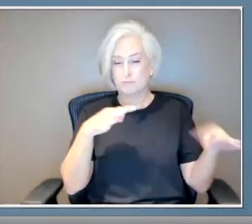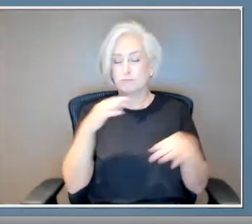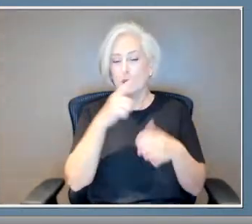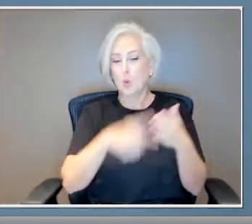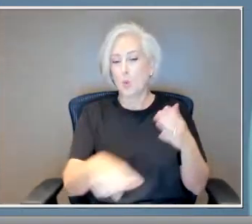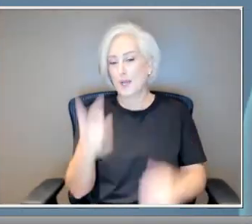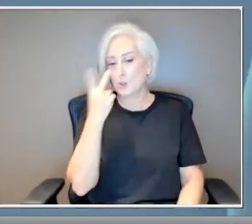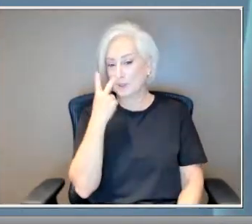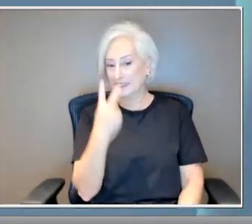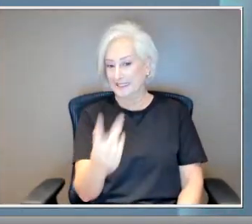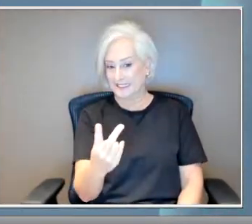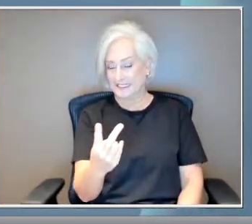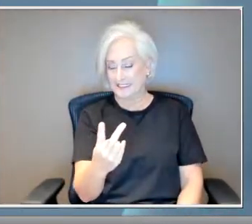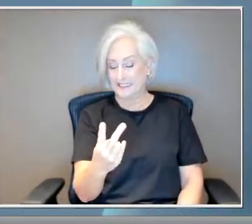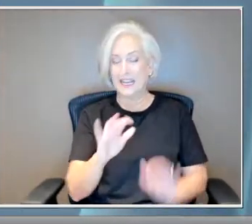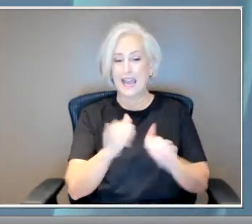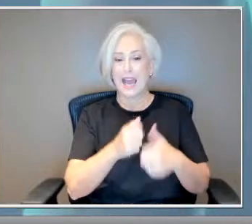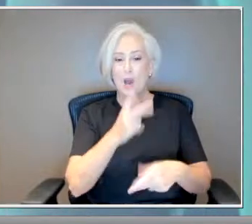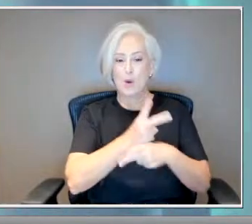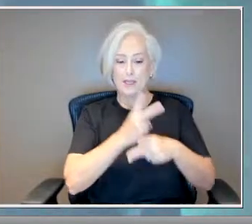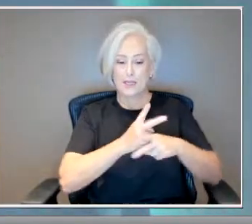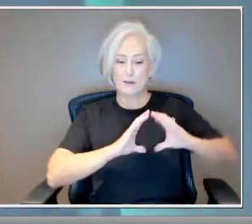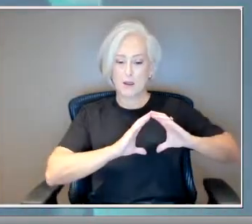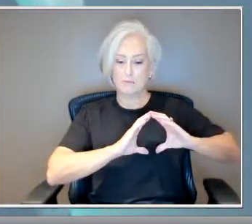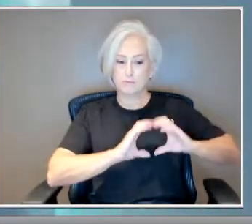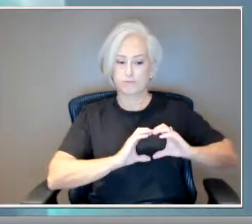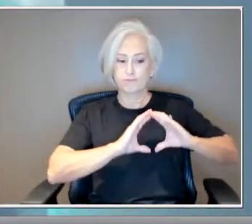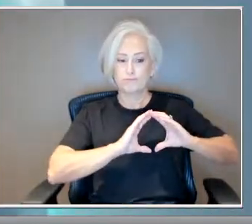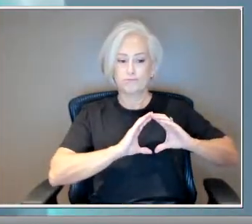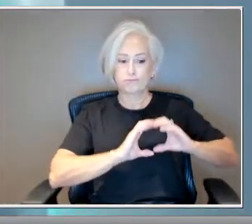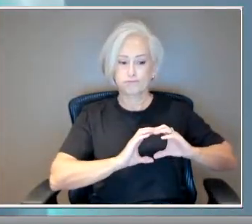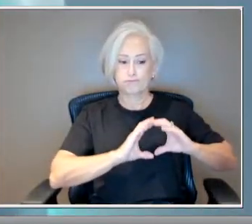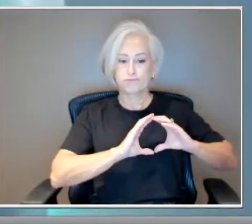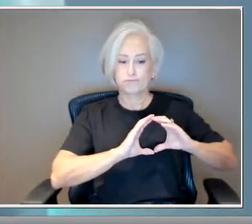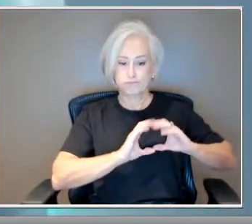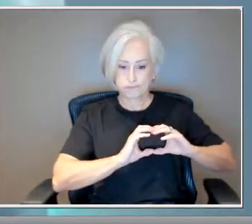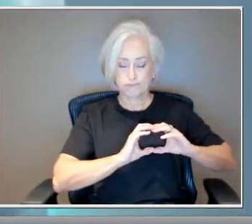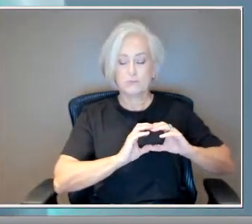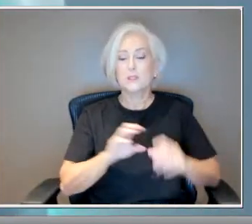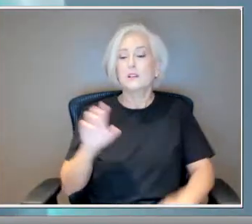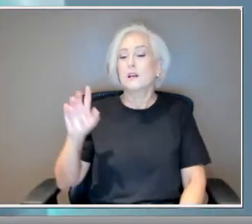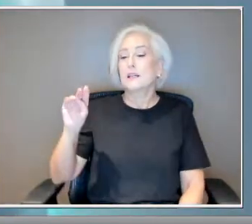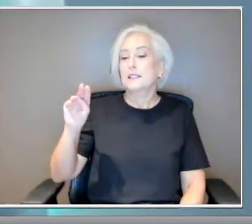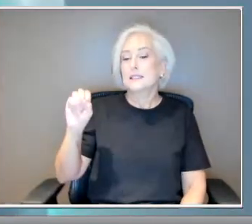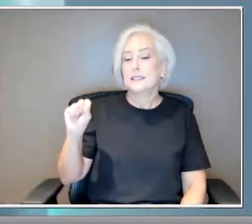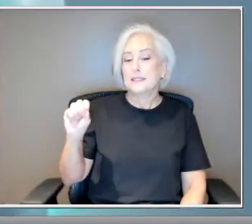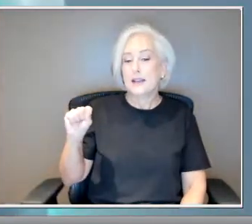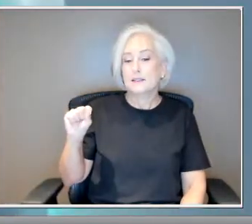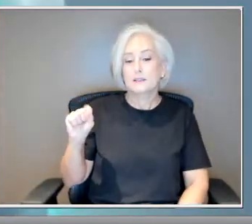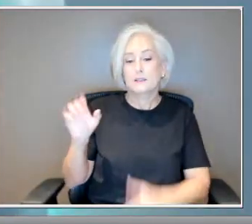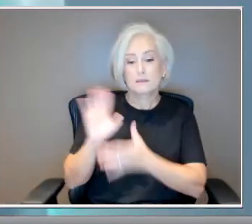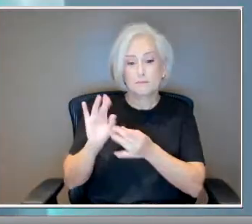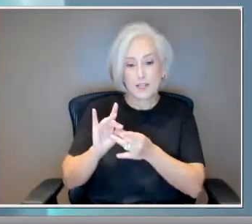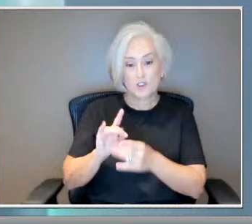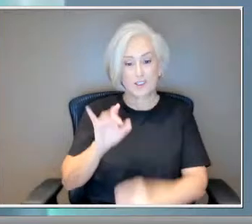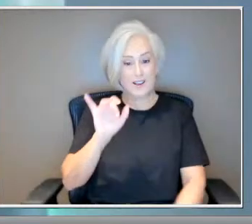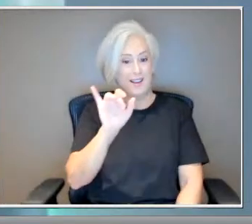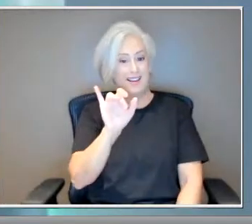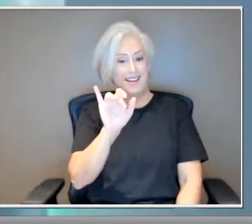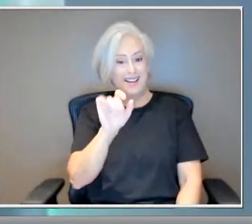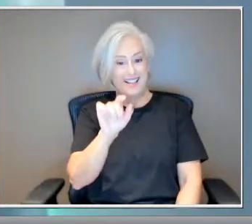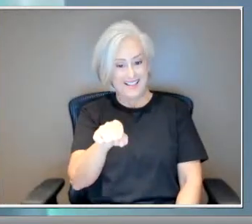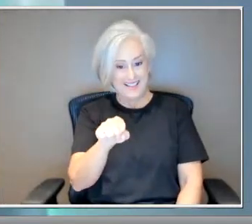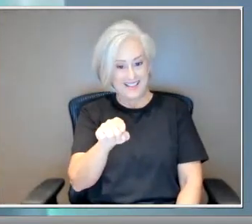it keeps her heart pumping? Sure. So Tess already mentioned that this is the portion of the cannula